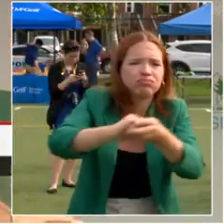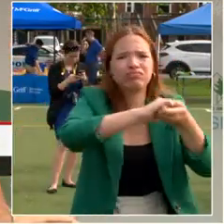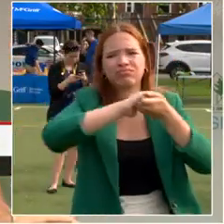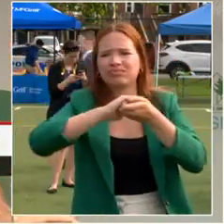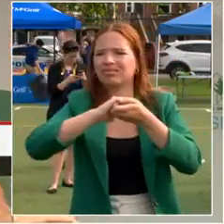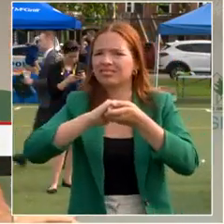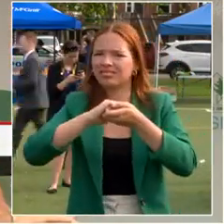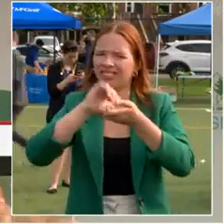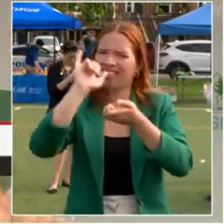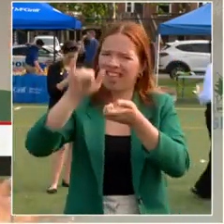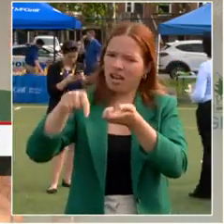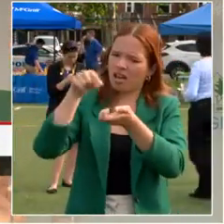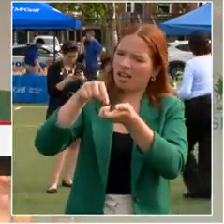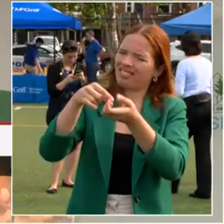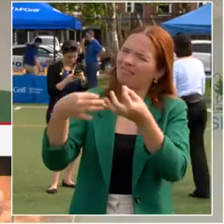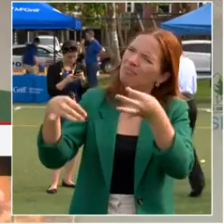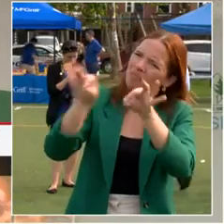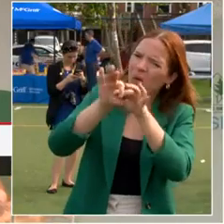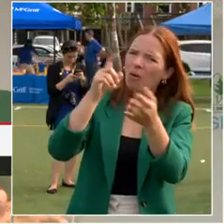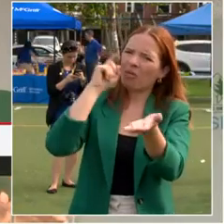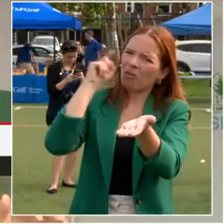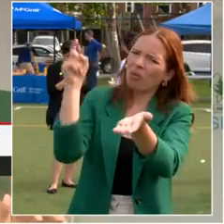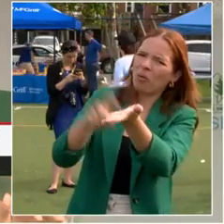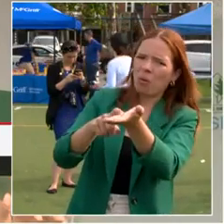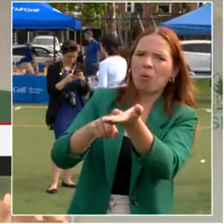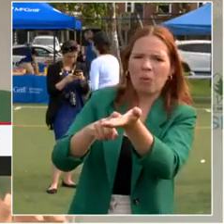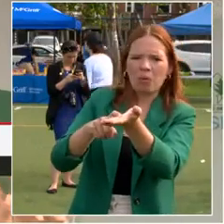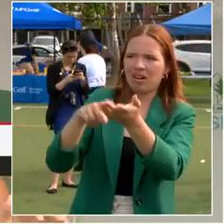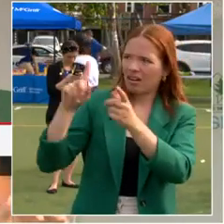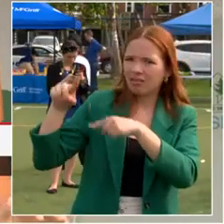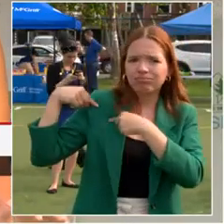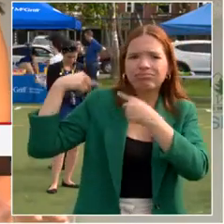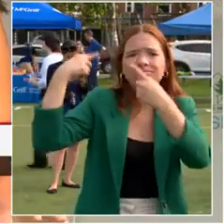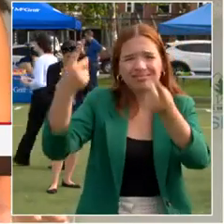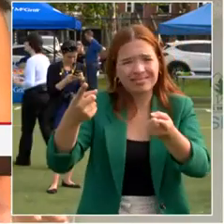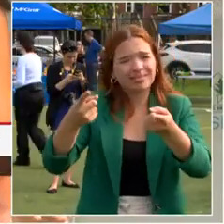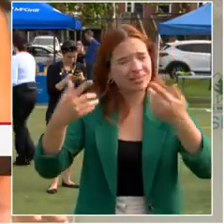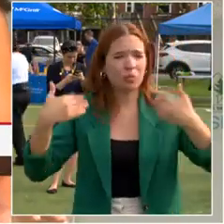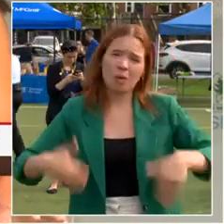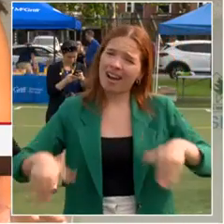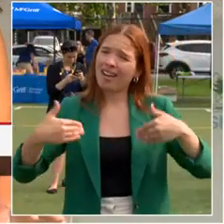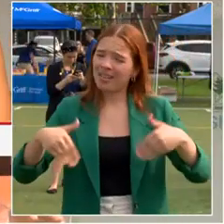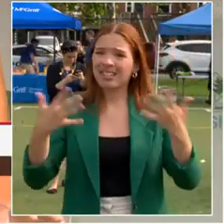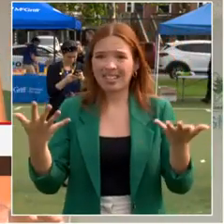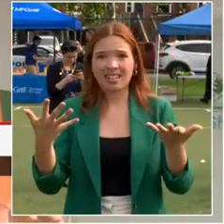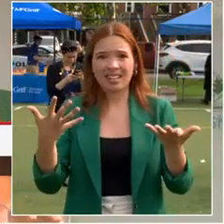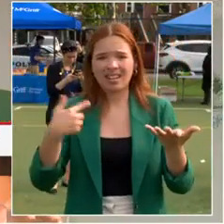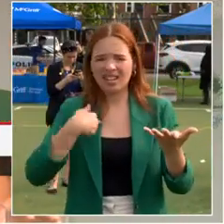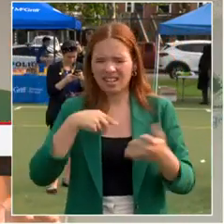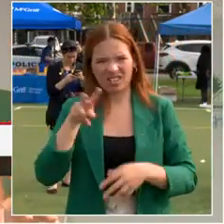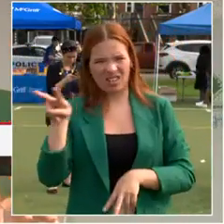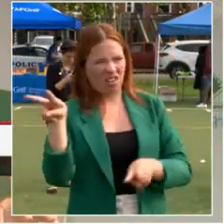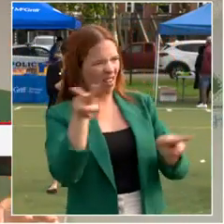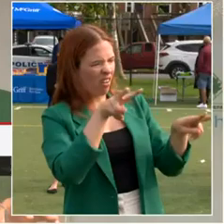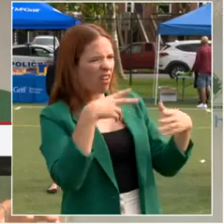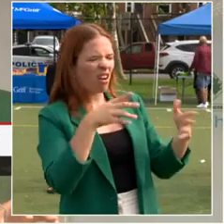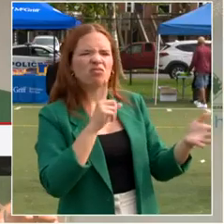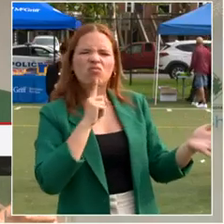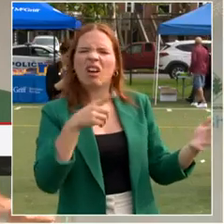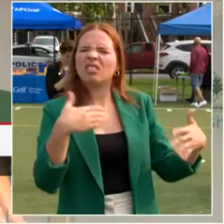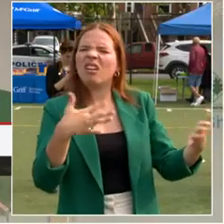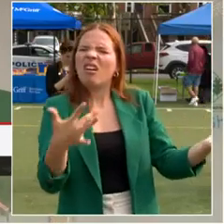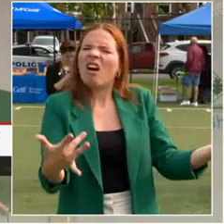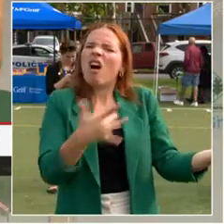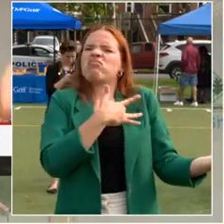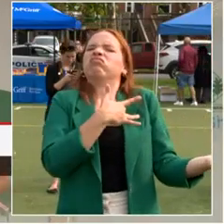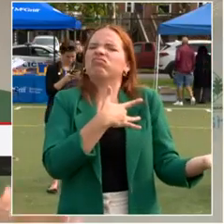all that our police do throughout the year. I have been really moved with my experiences with our MPD